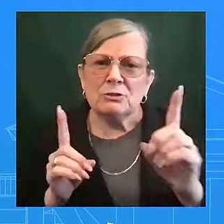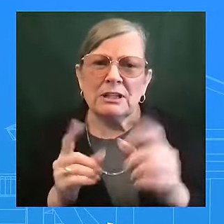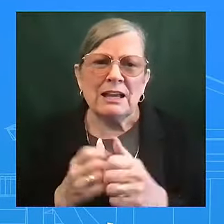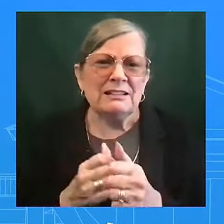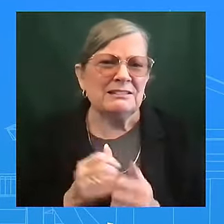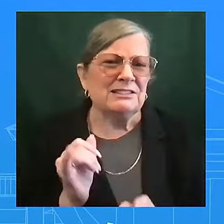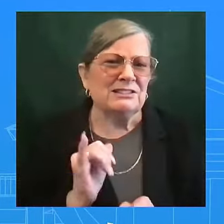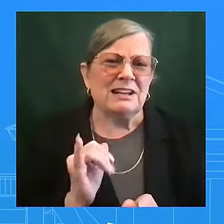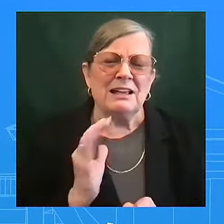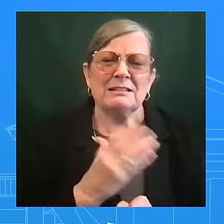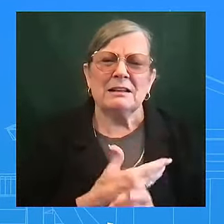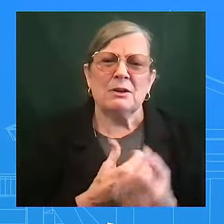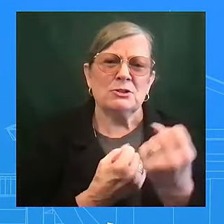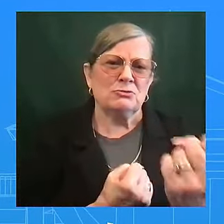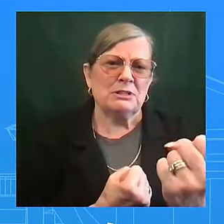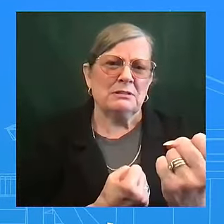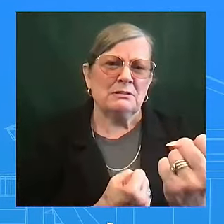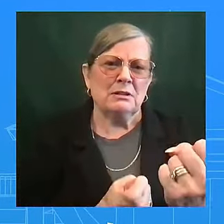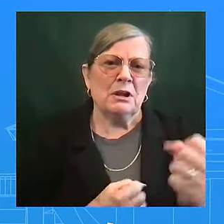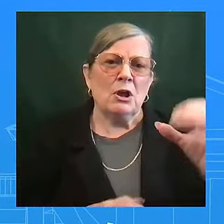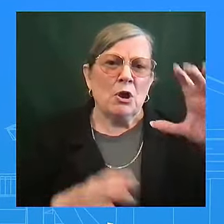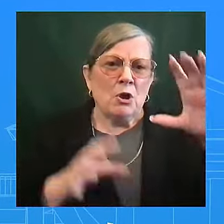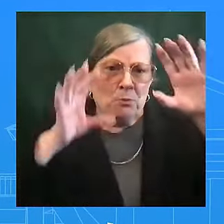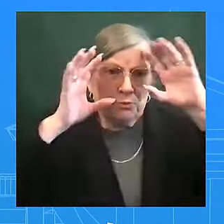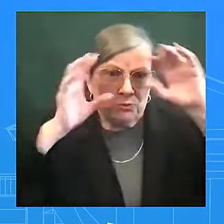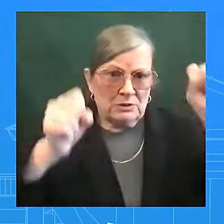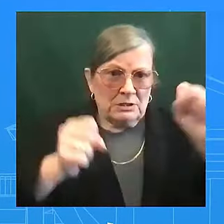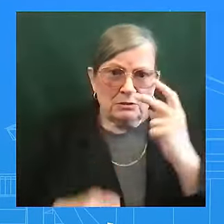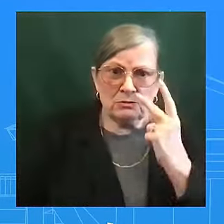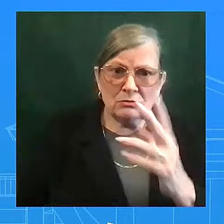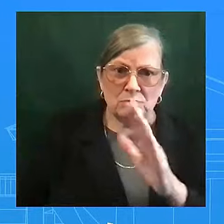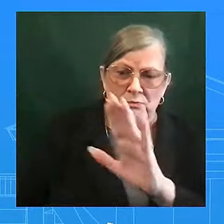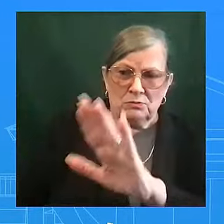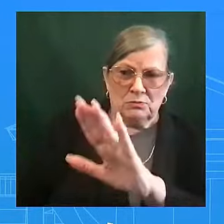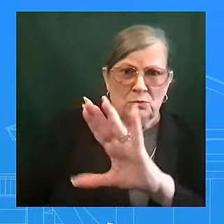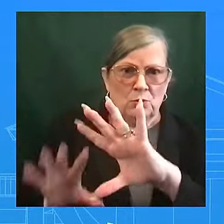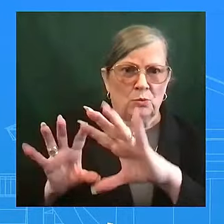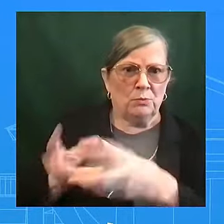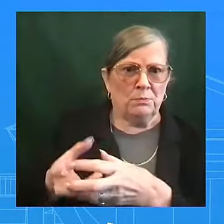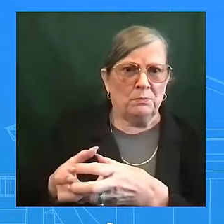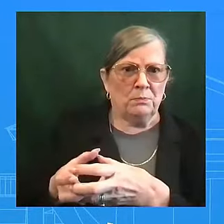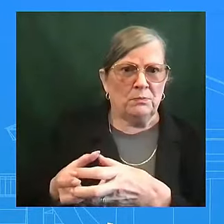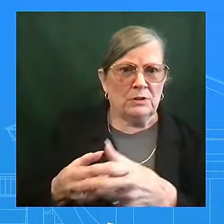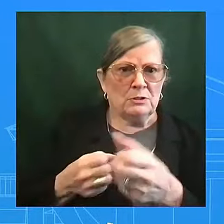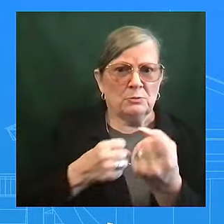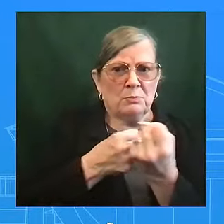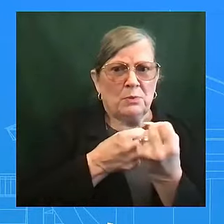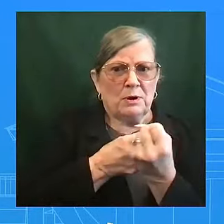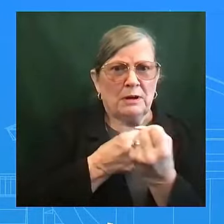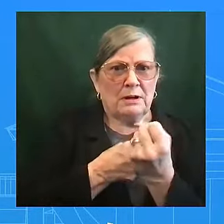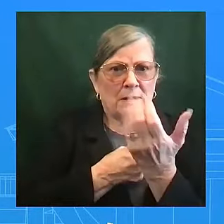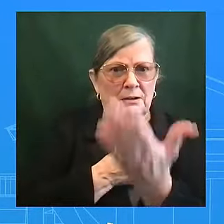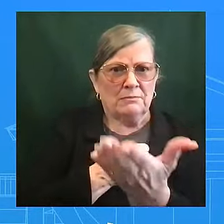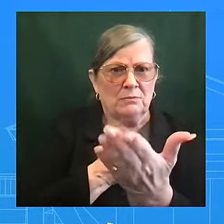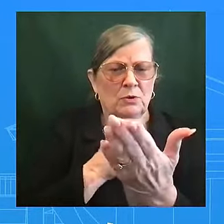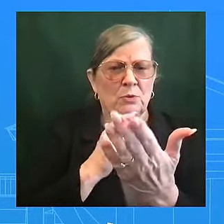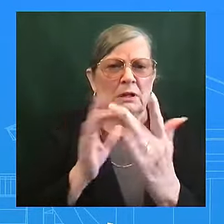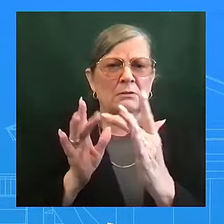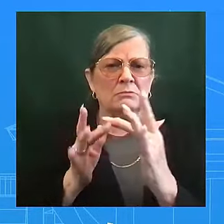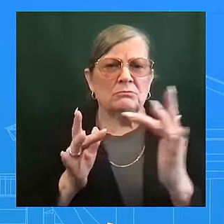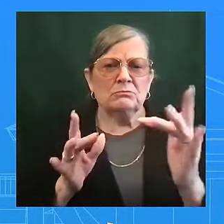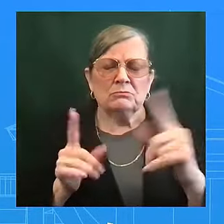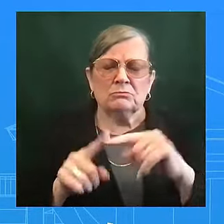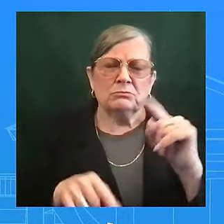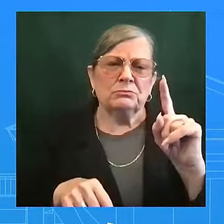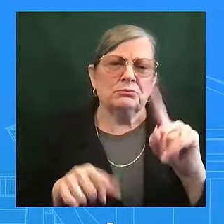assembled the most diverse presidential administration in history. That is something that this president and this vice president has done. And just a